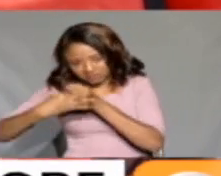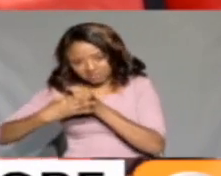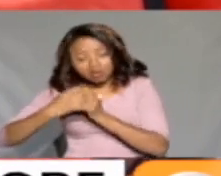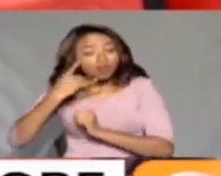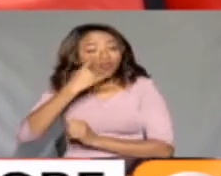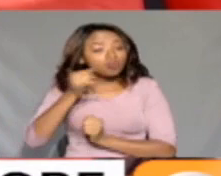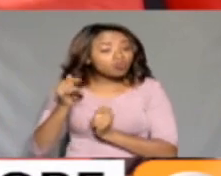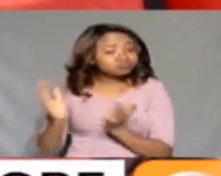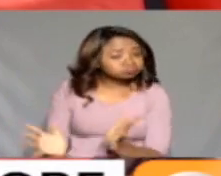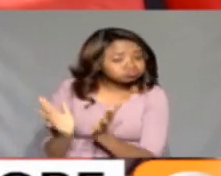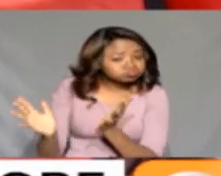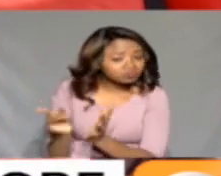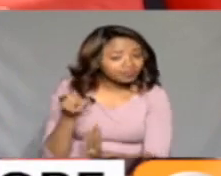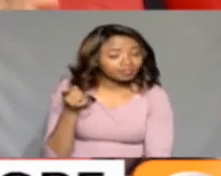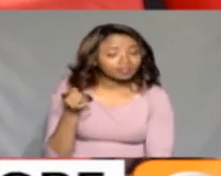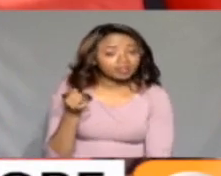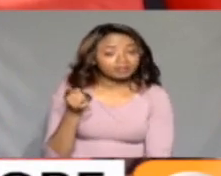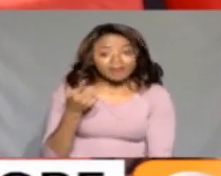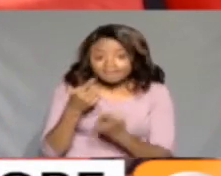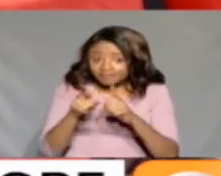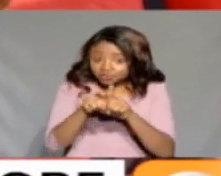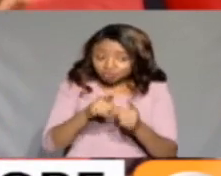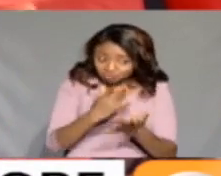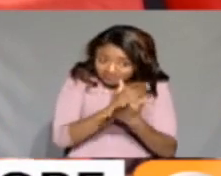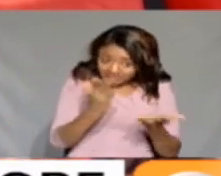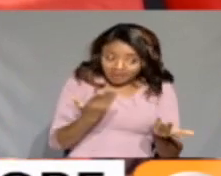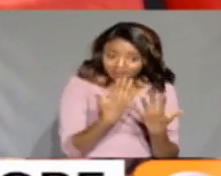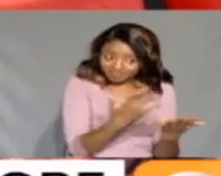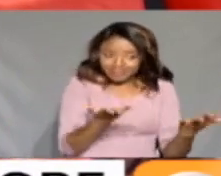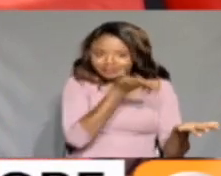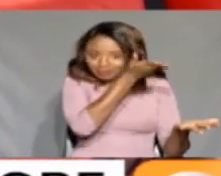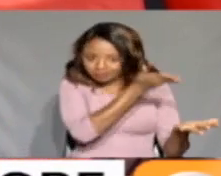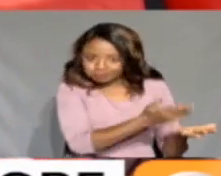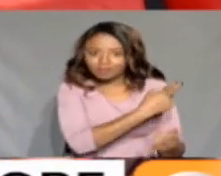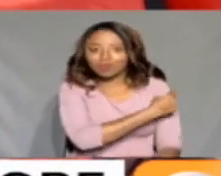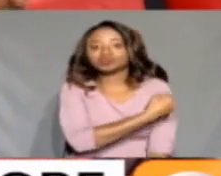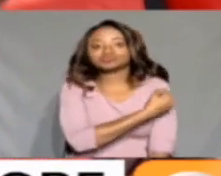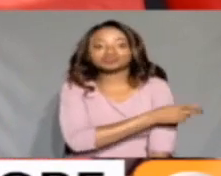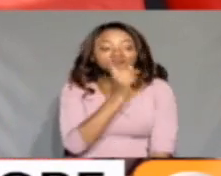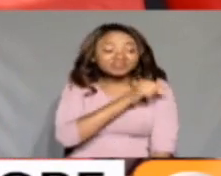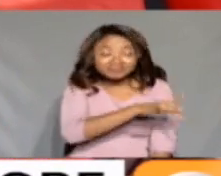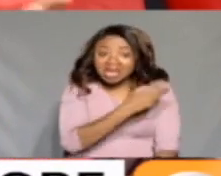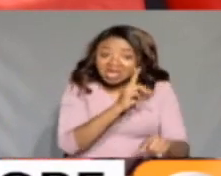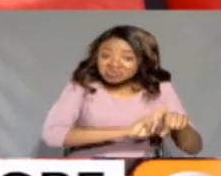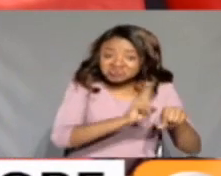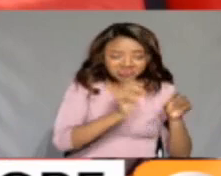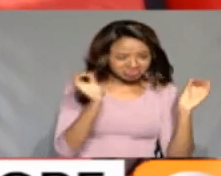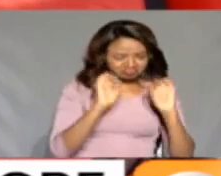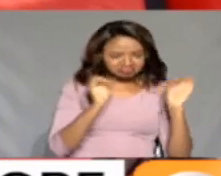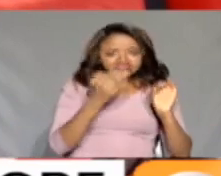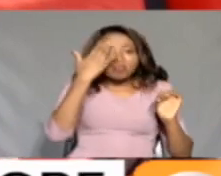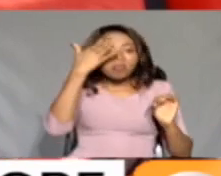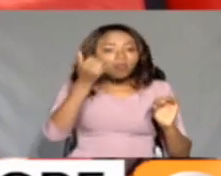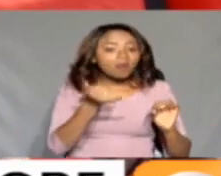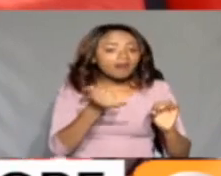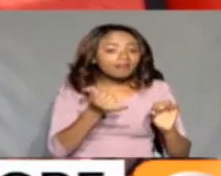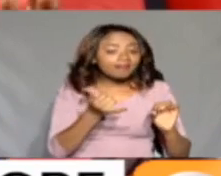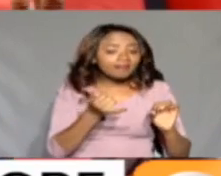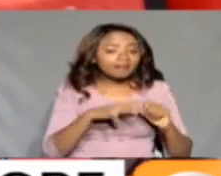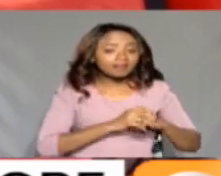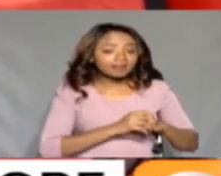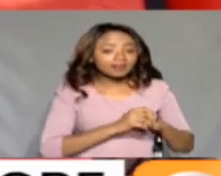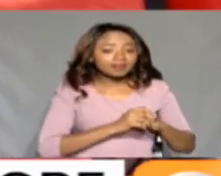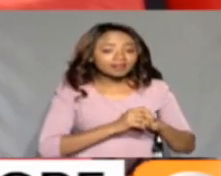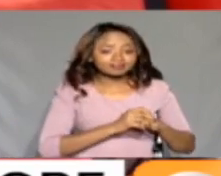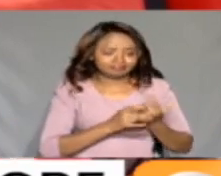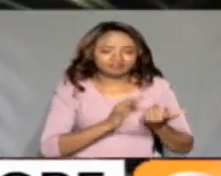2017-2018, despite the fact that those which were already in existence were not being used as a result of the